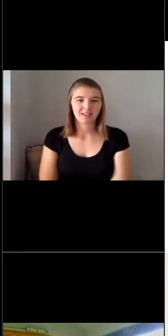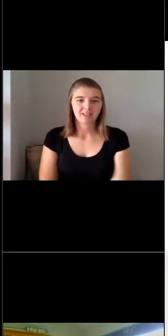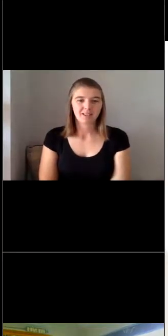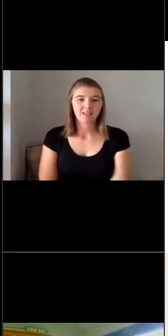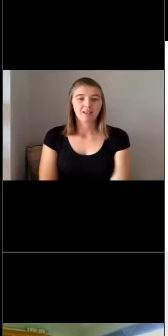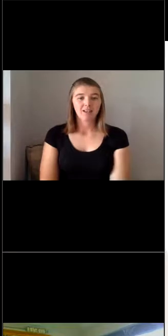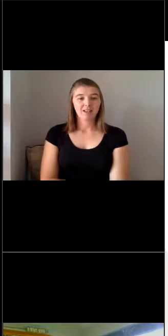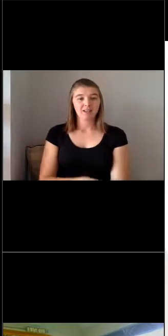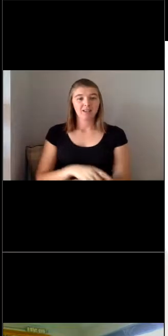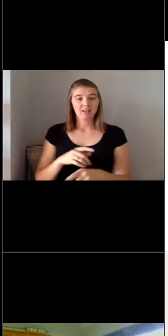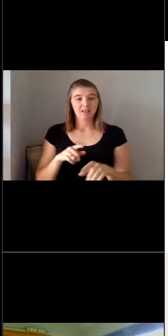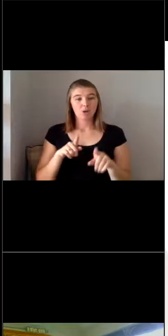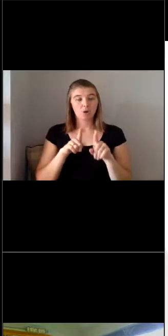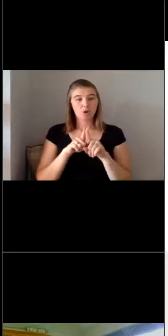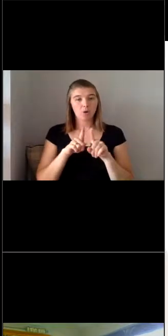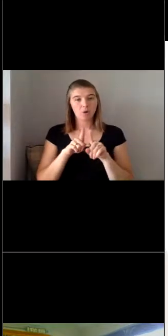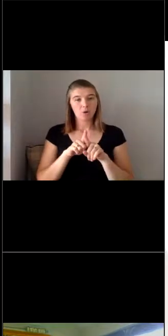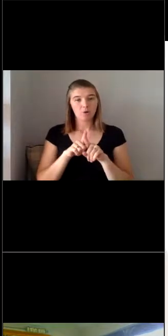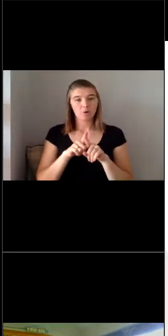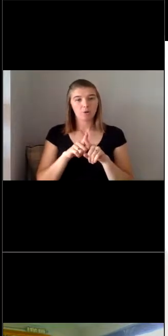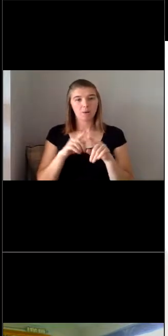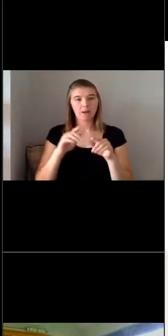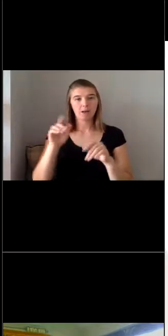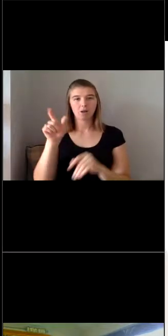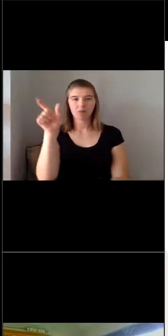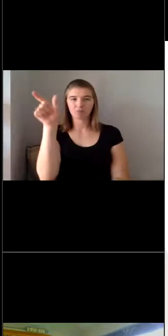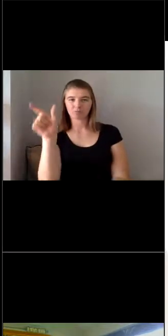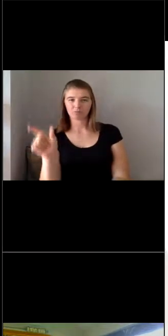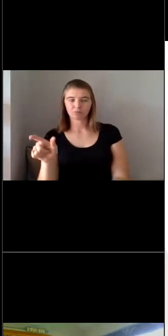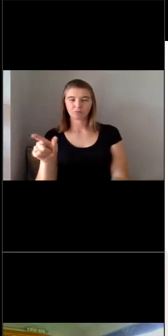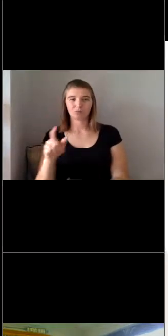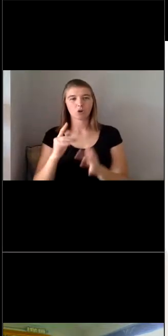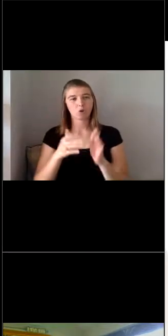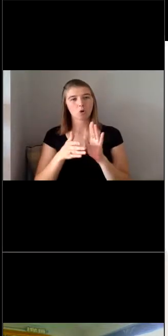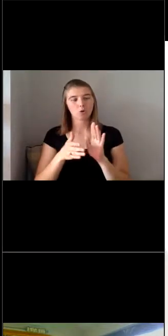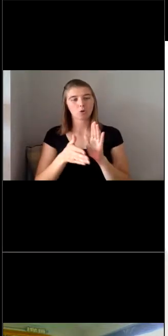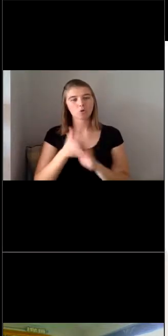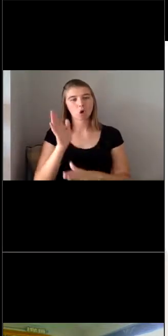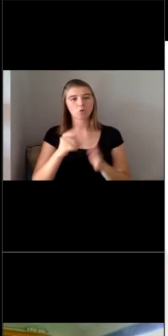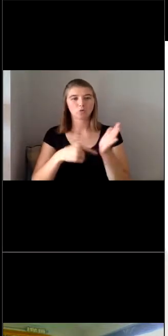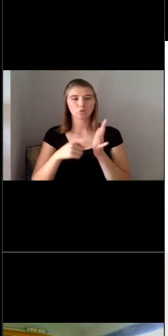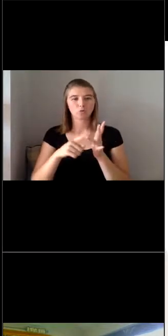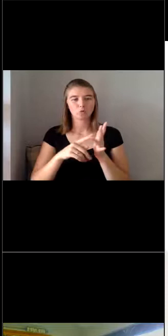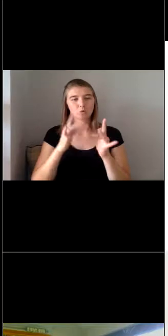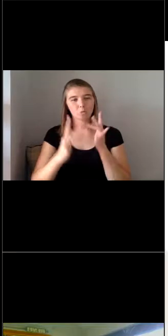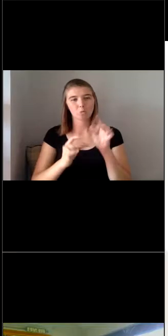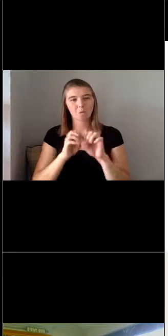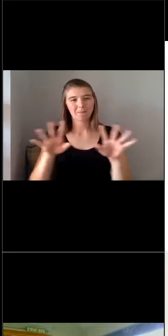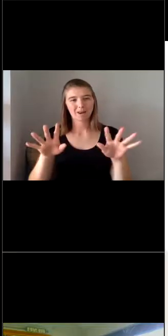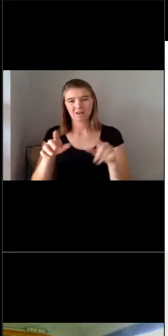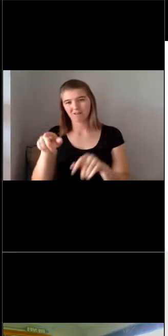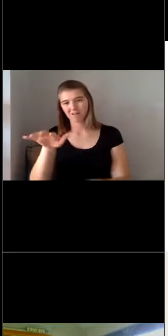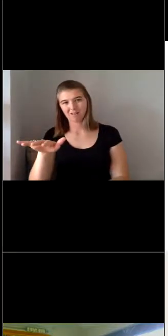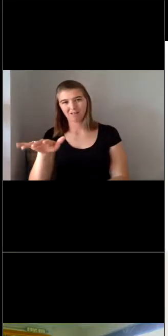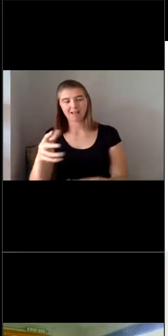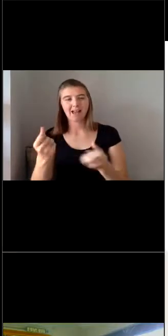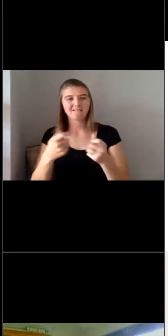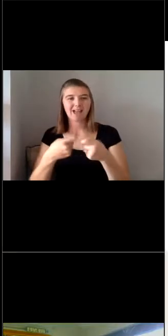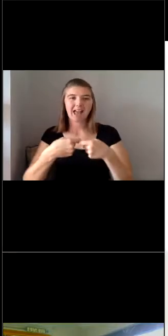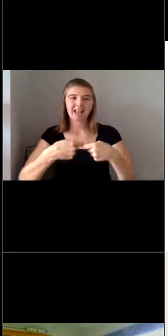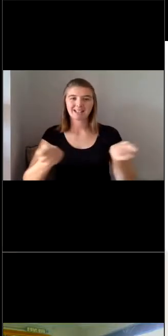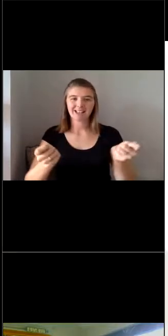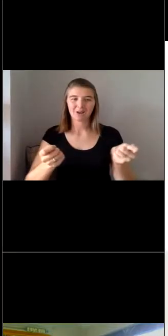or somewhere towards the bottom of the GoToWebinar panel, there's a handouts section. And in that handout section, we've put a copy of the Breaking